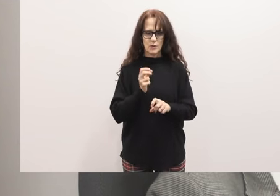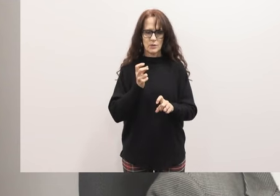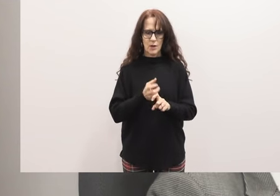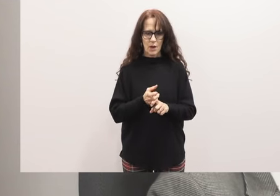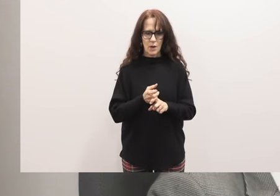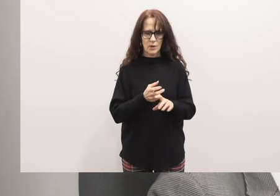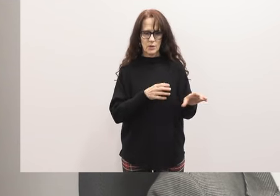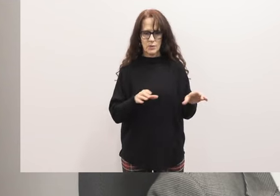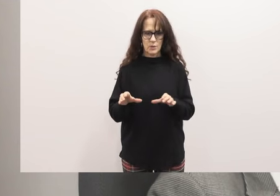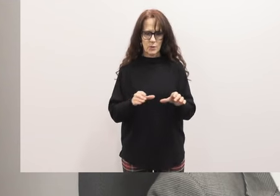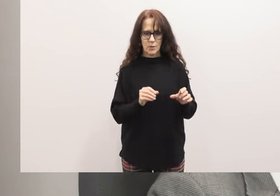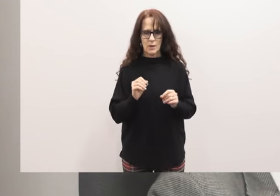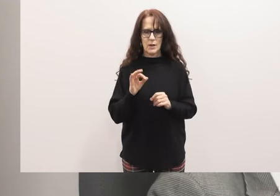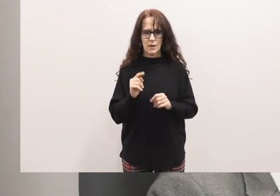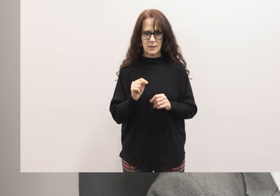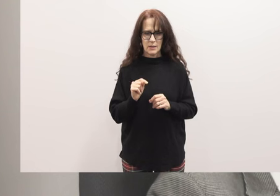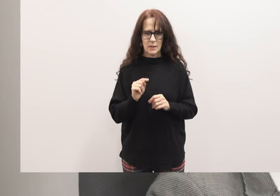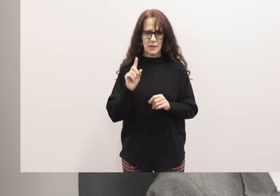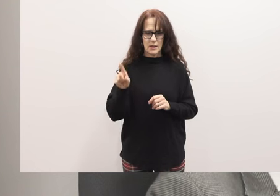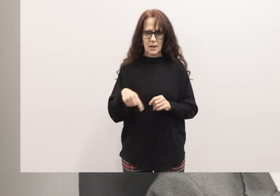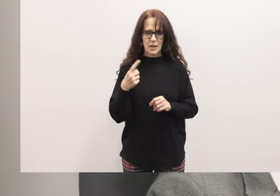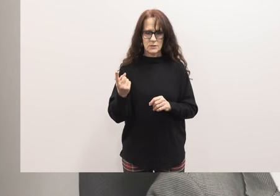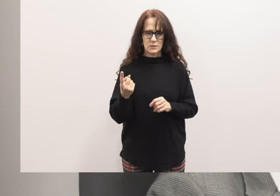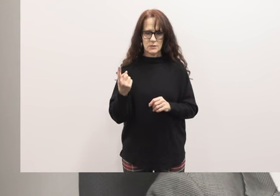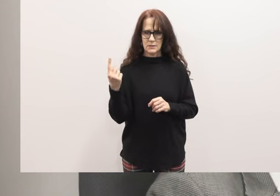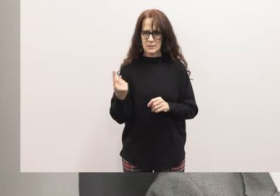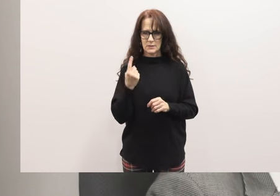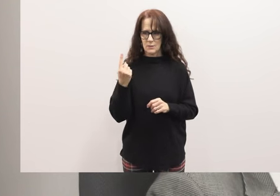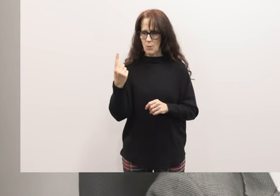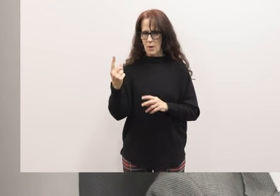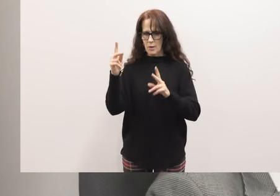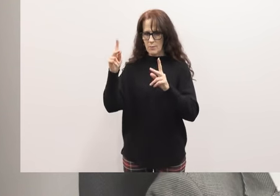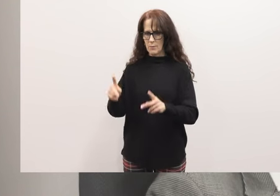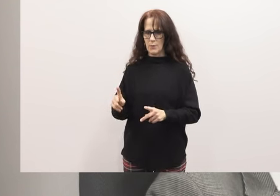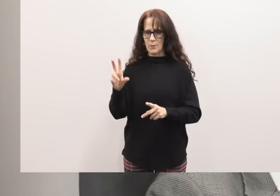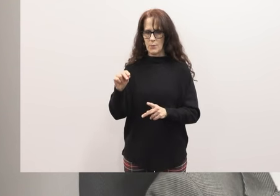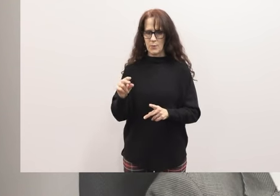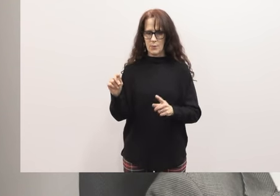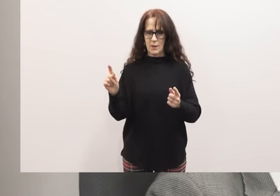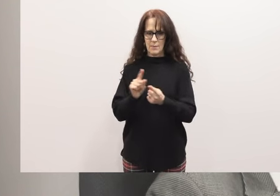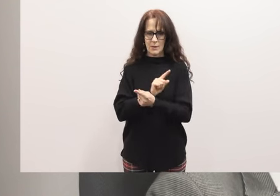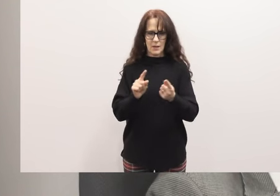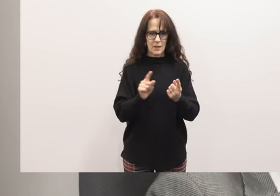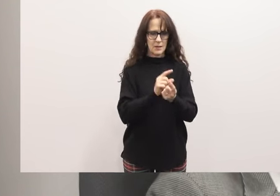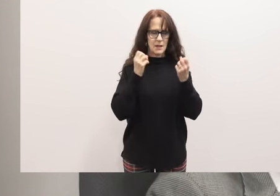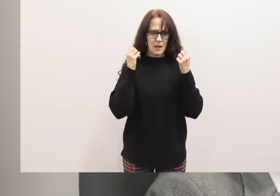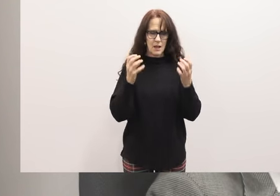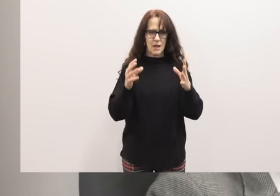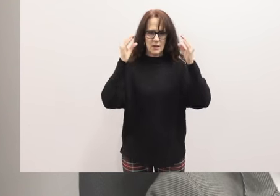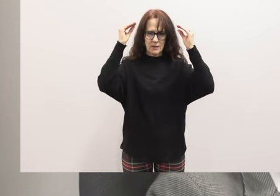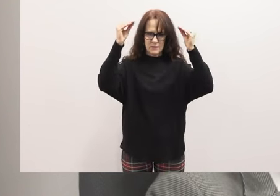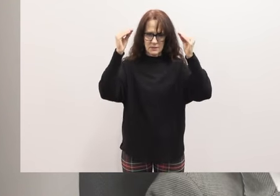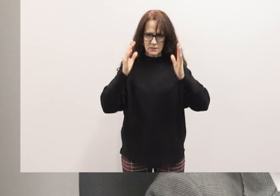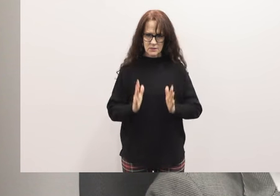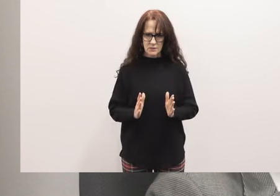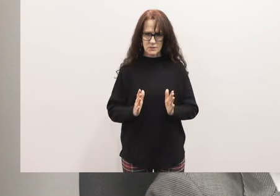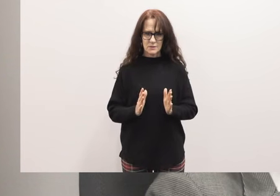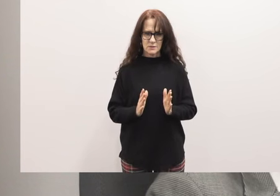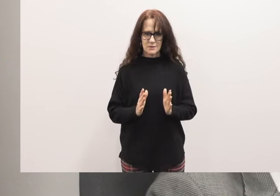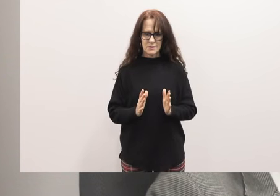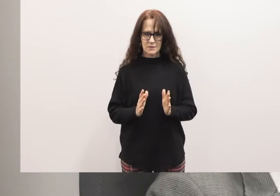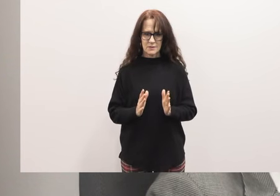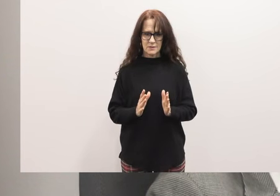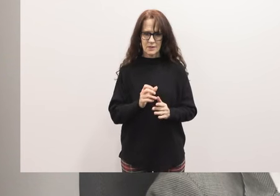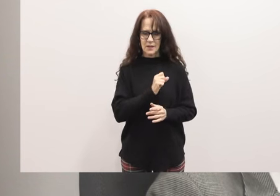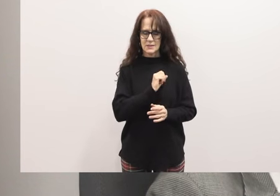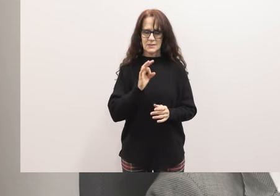he does, and it's not just Mr. Fisher over there at Cabrillo, but I met so many teachers and